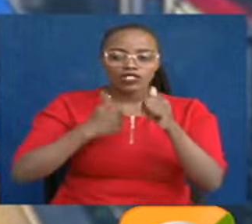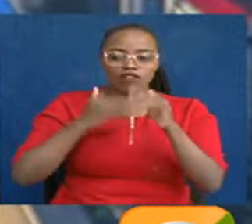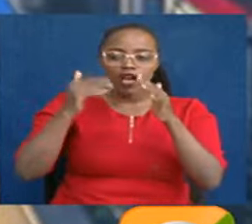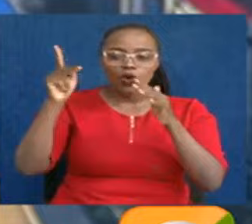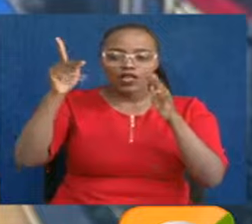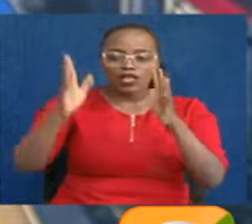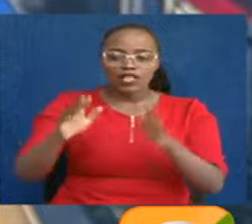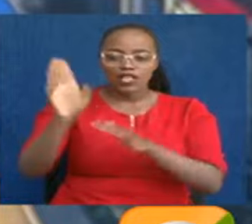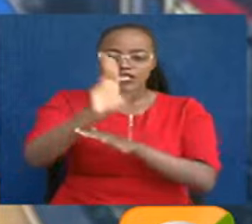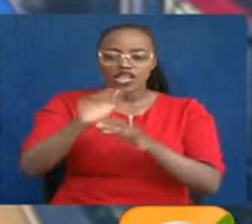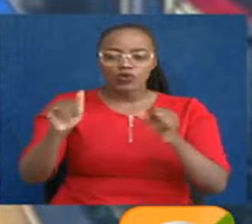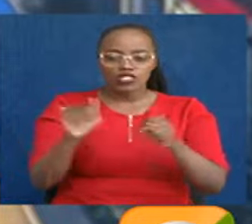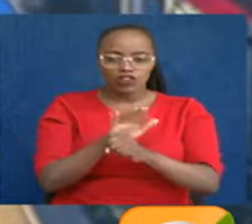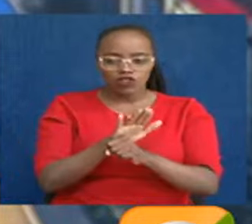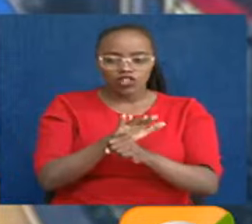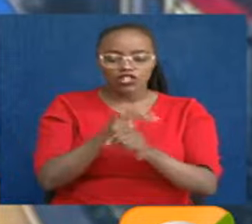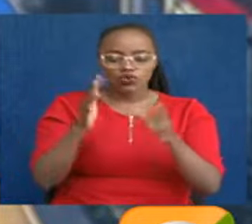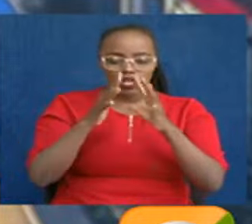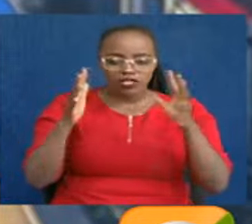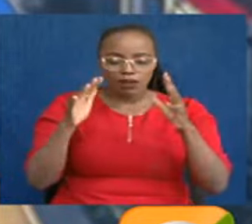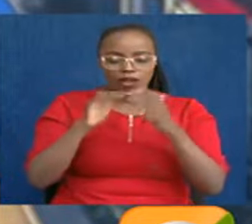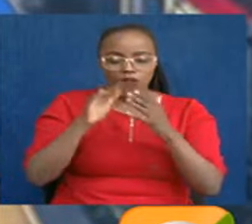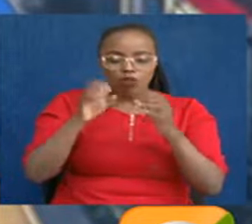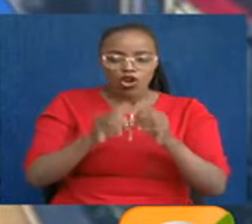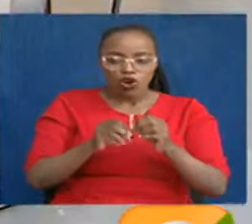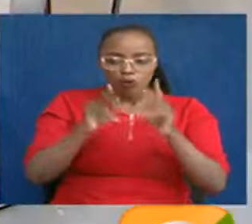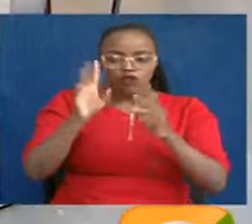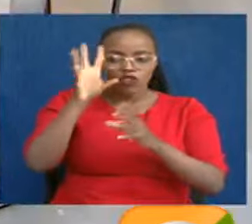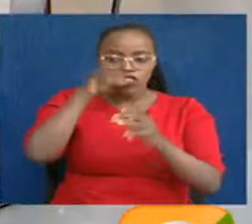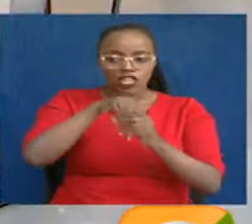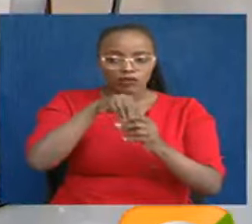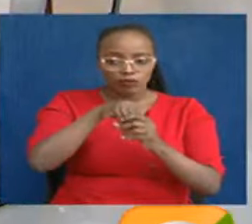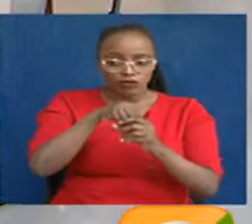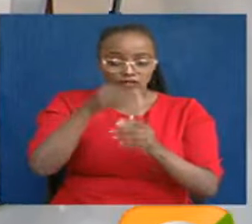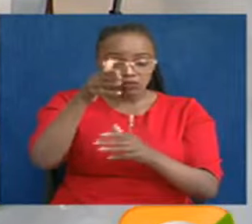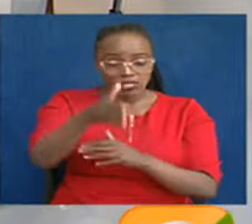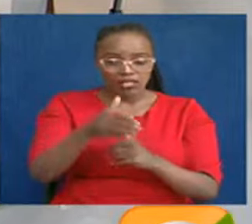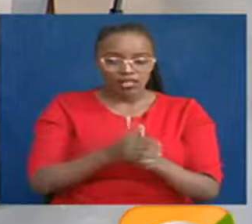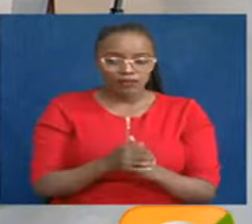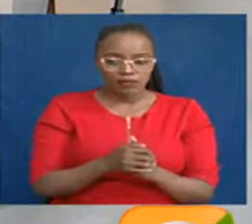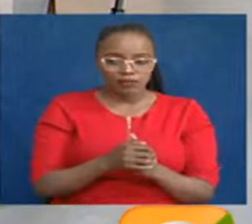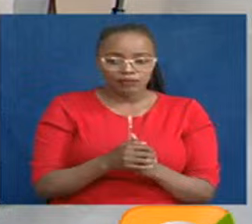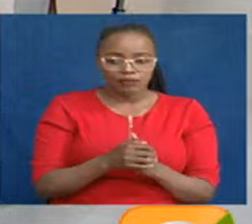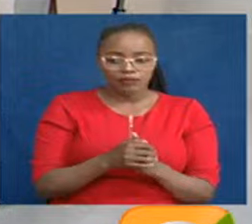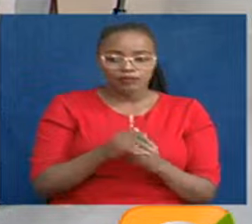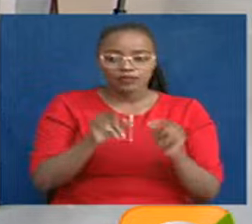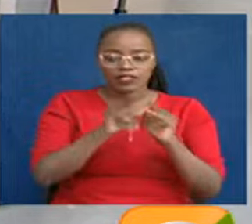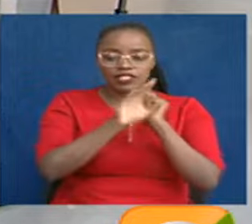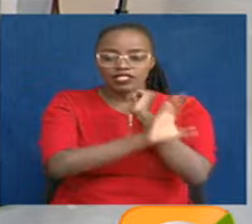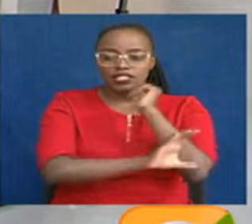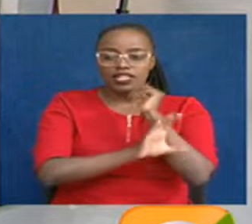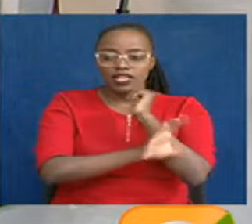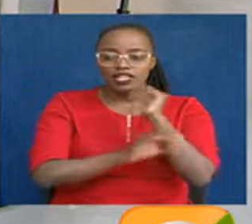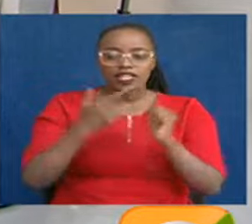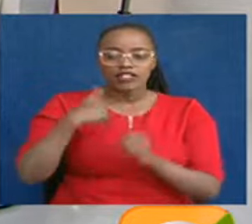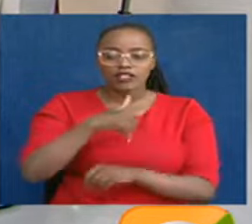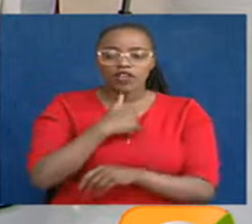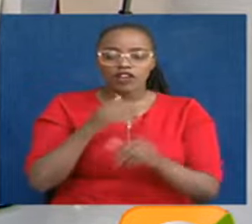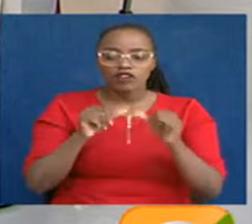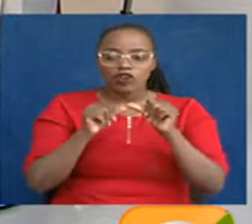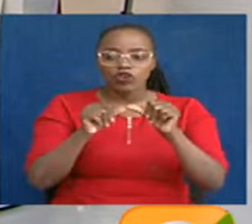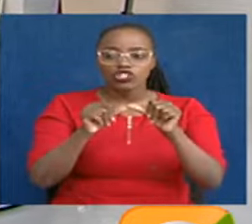is leveraging to expand more opportunities for investment here. As a country, we've continued